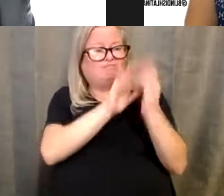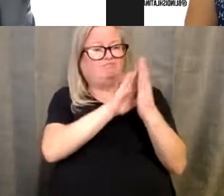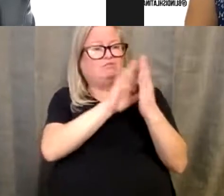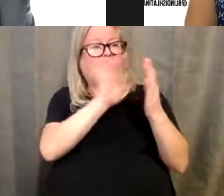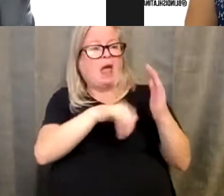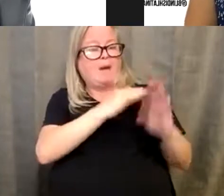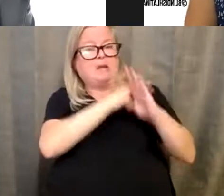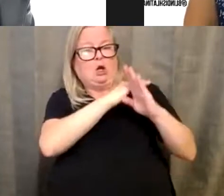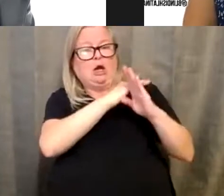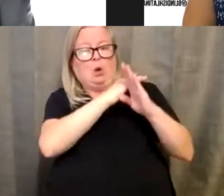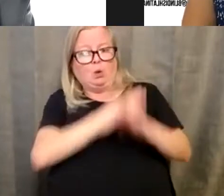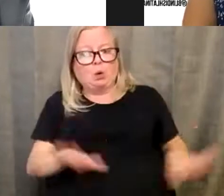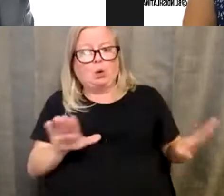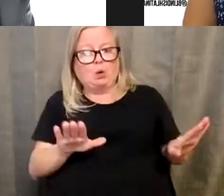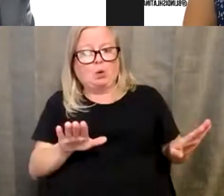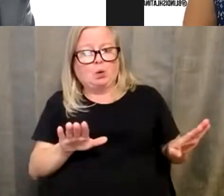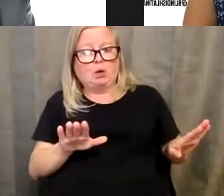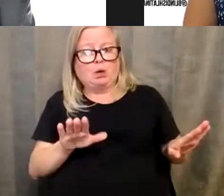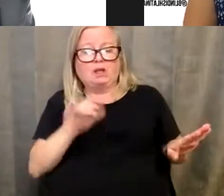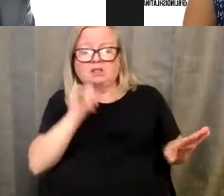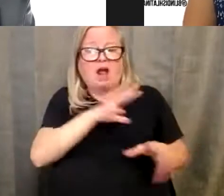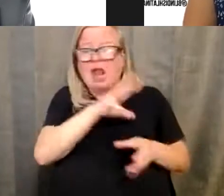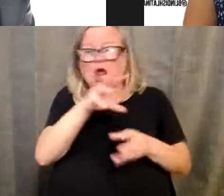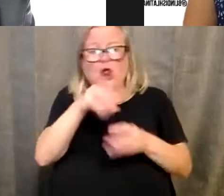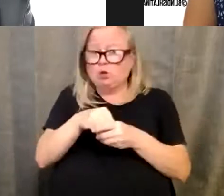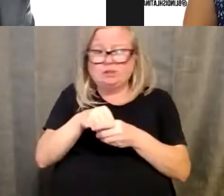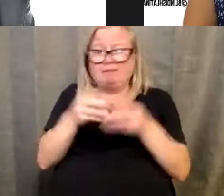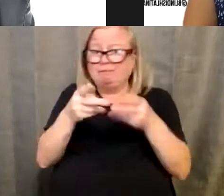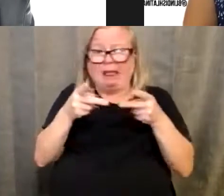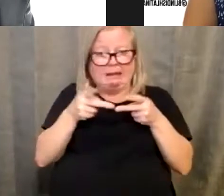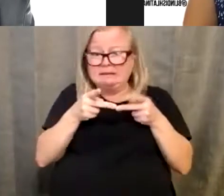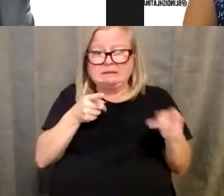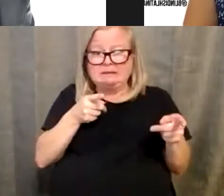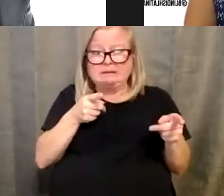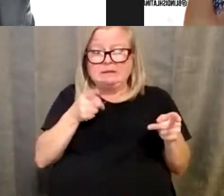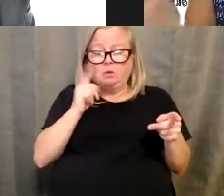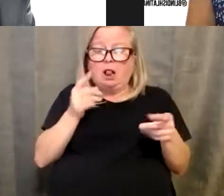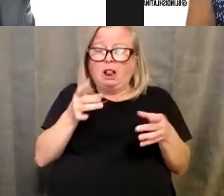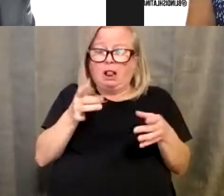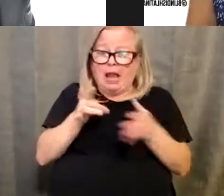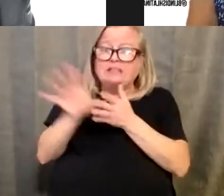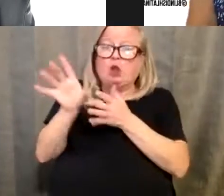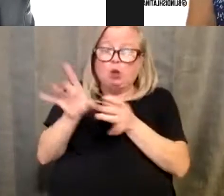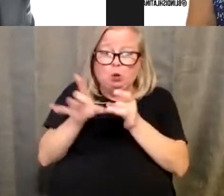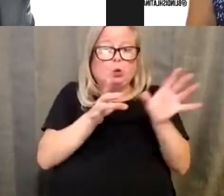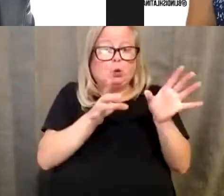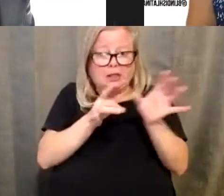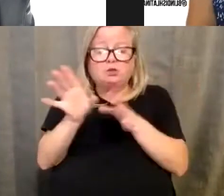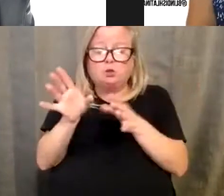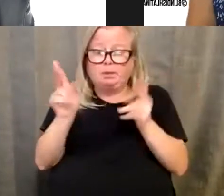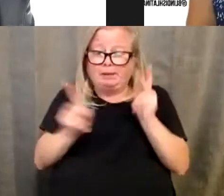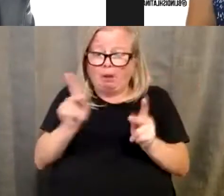space and you are going to have people excluded. So then it's really about, okay, what's your commitment